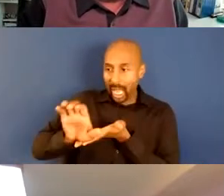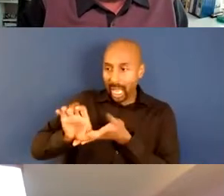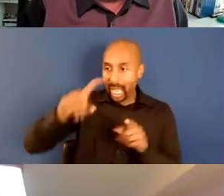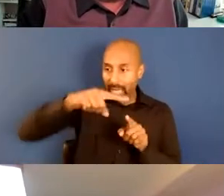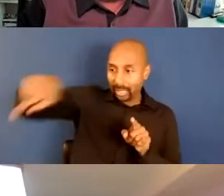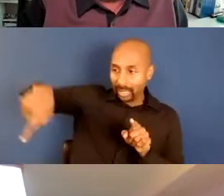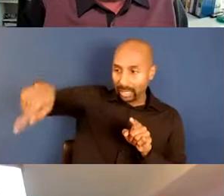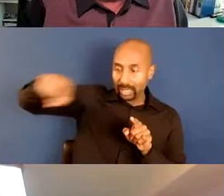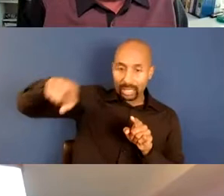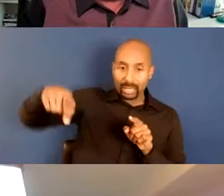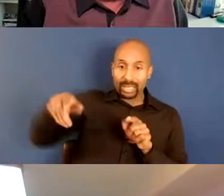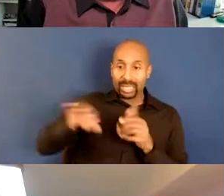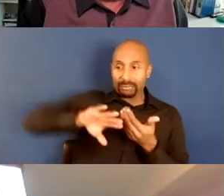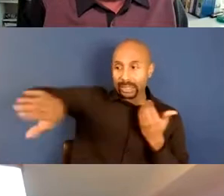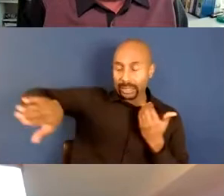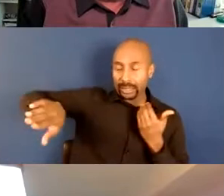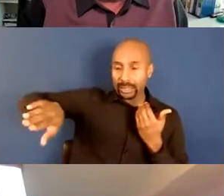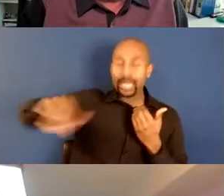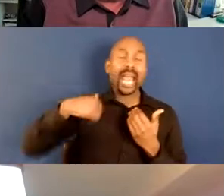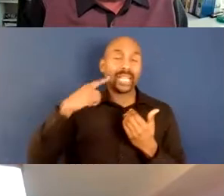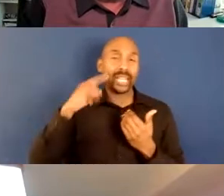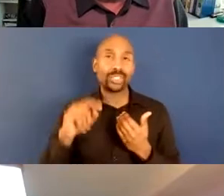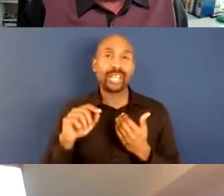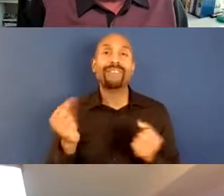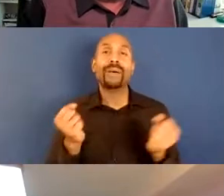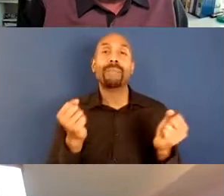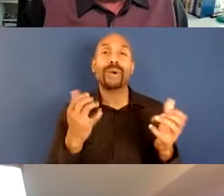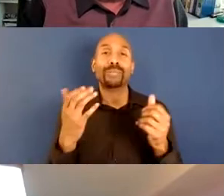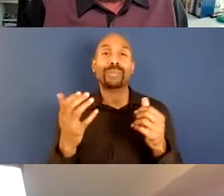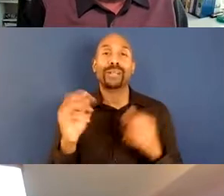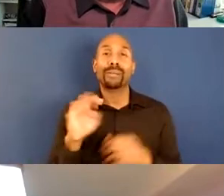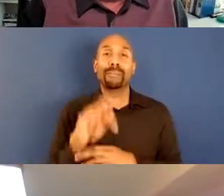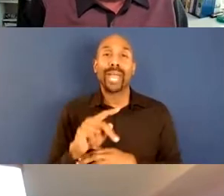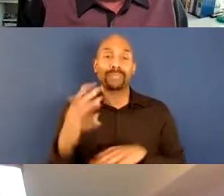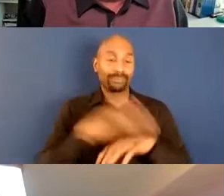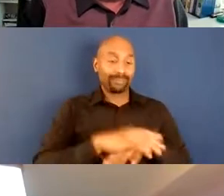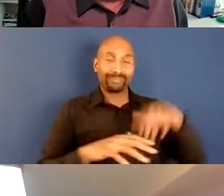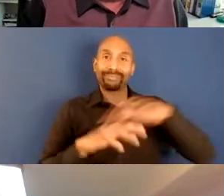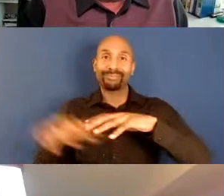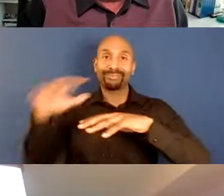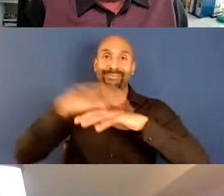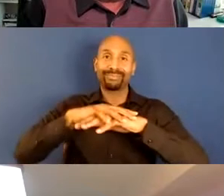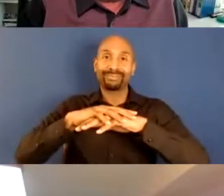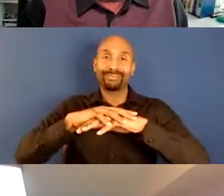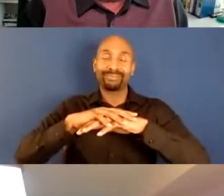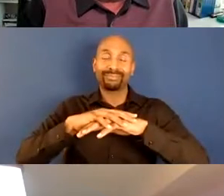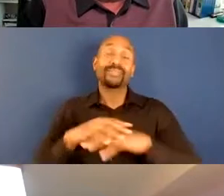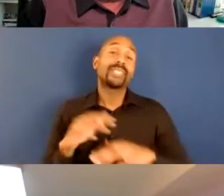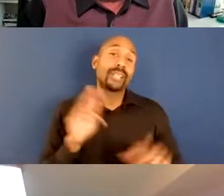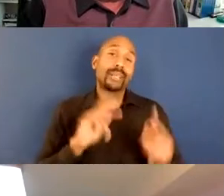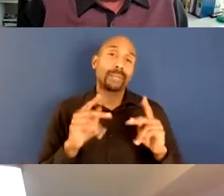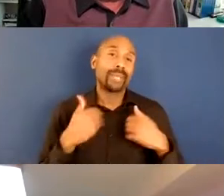and overlapping mappings. The idea, I don't people mean different things when they say core, and we